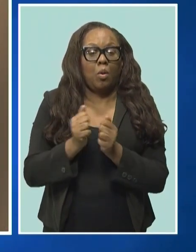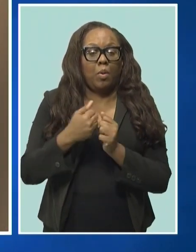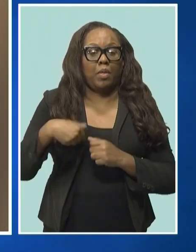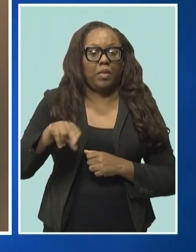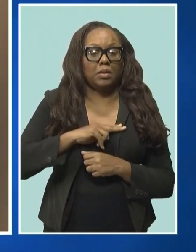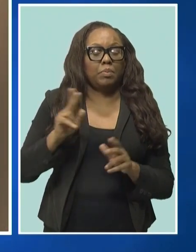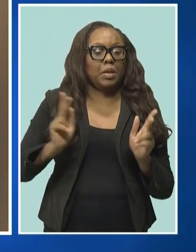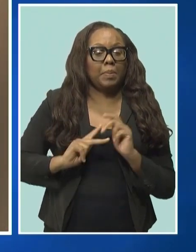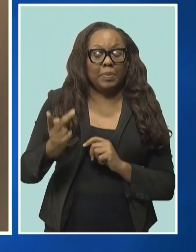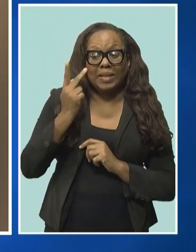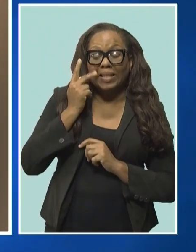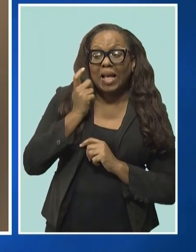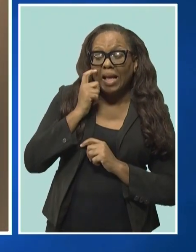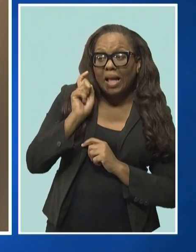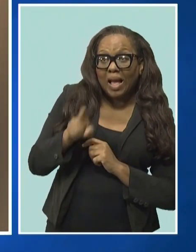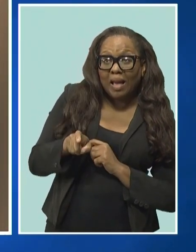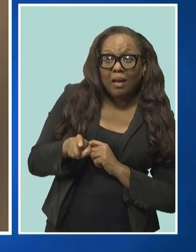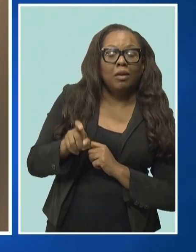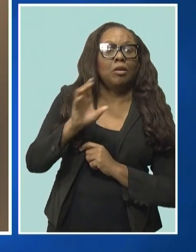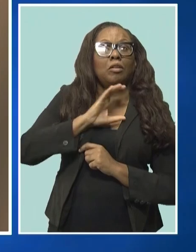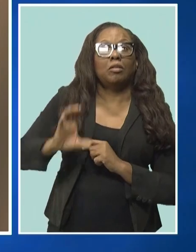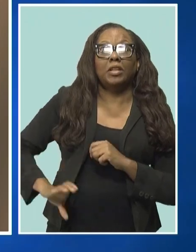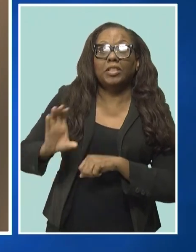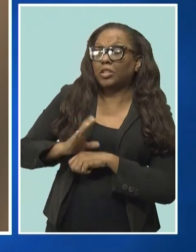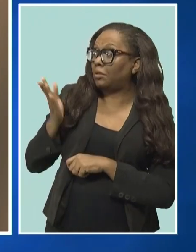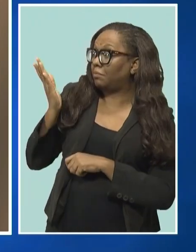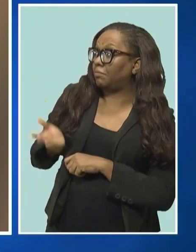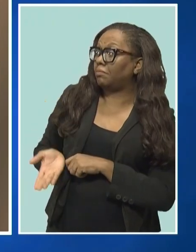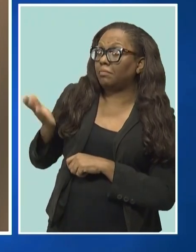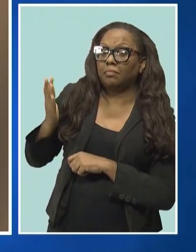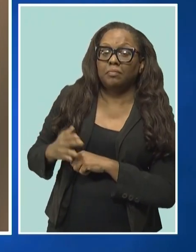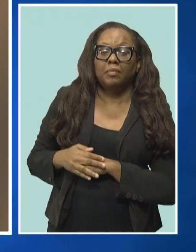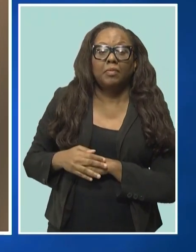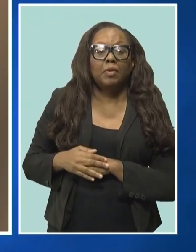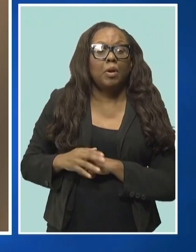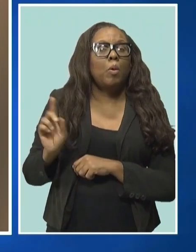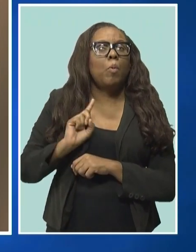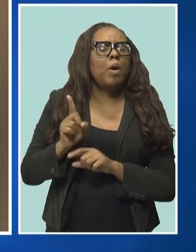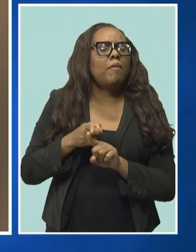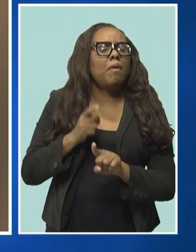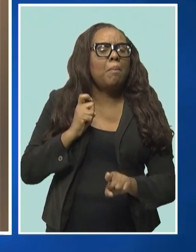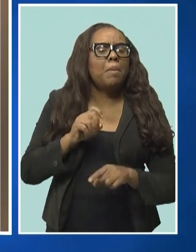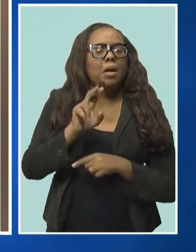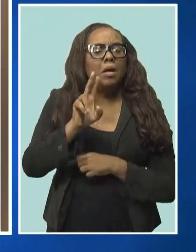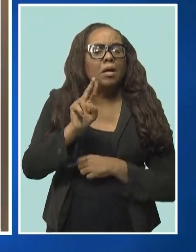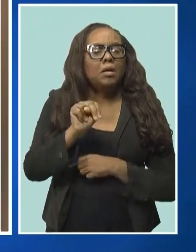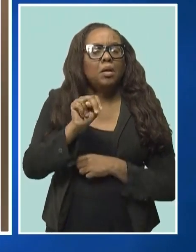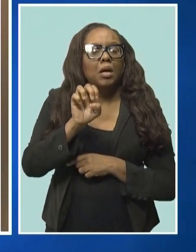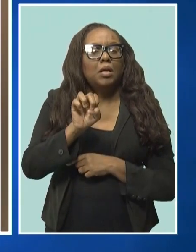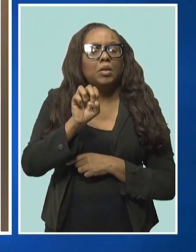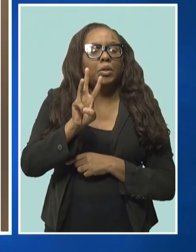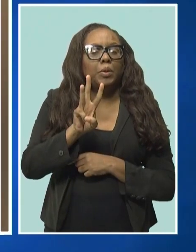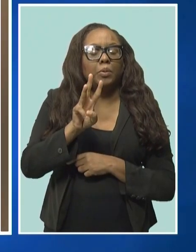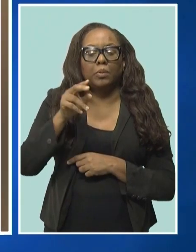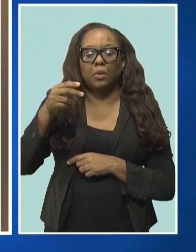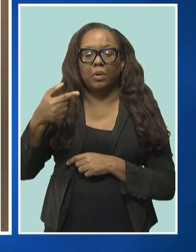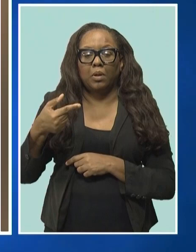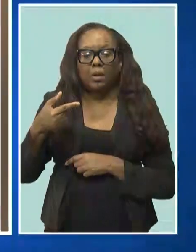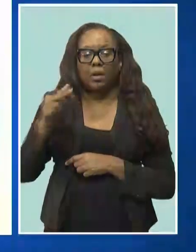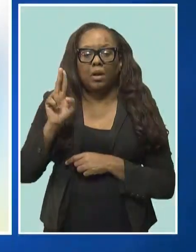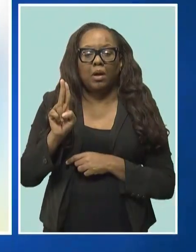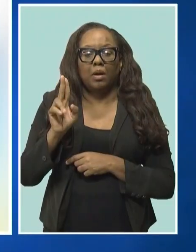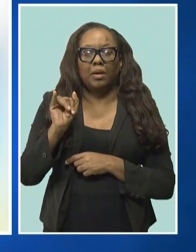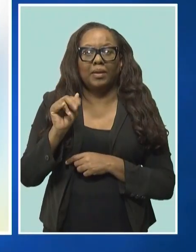the flatworm in parts of Christchurch. New Guinea is its country of origin, and how it got here still is unclear.